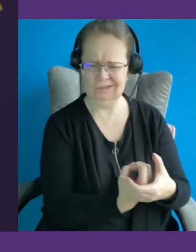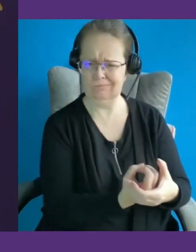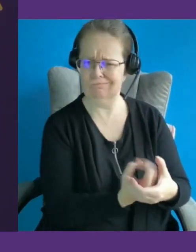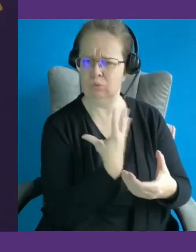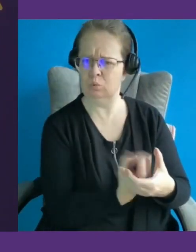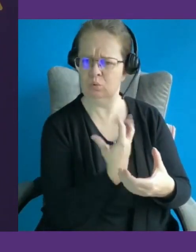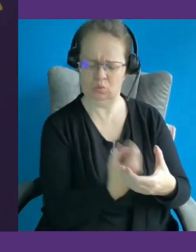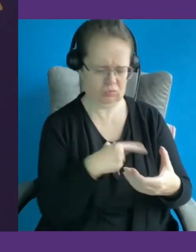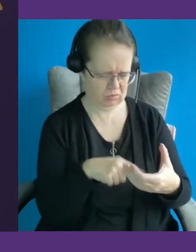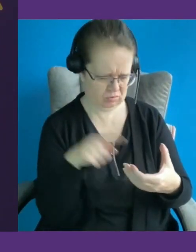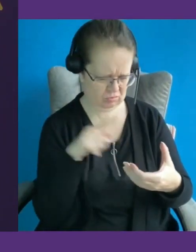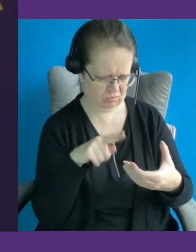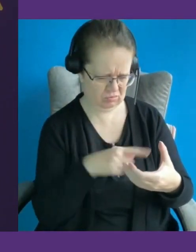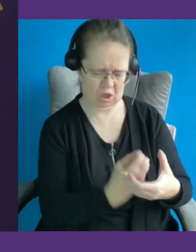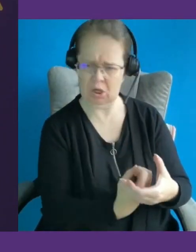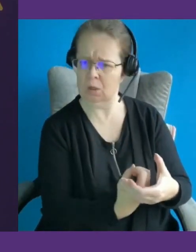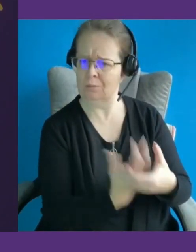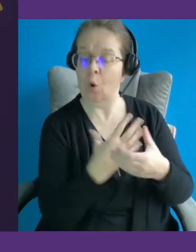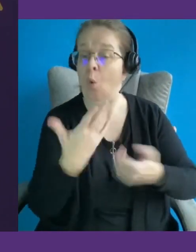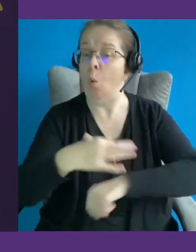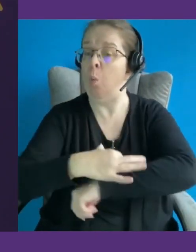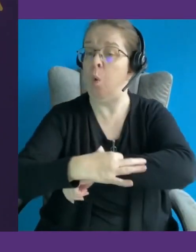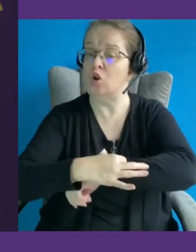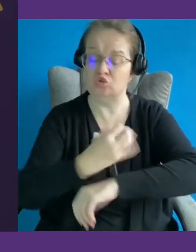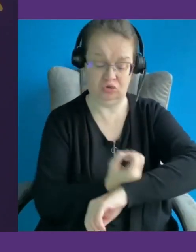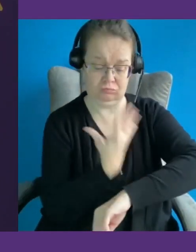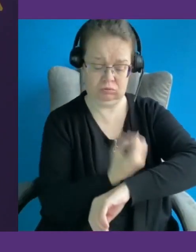via their Apple Watch or their Apple phone saying,